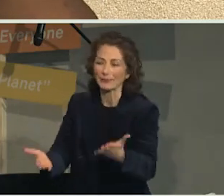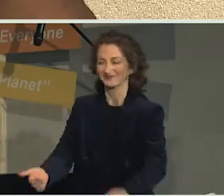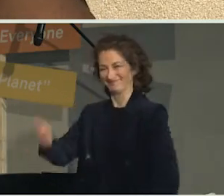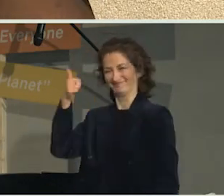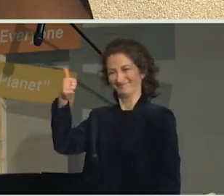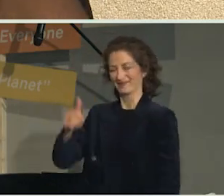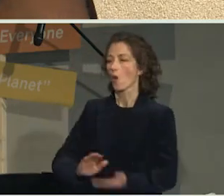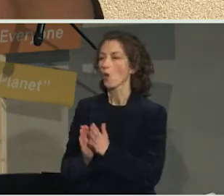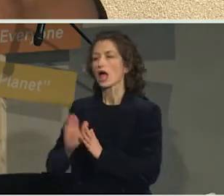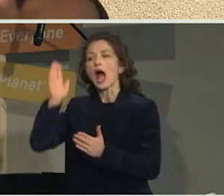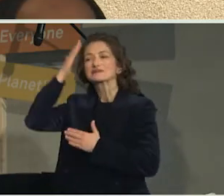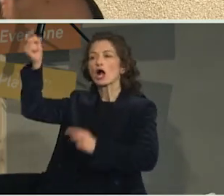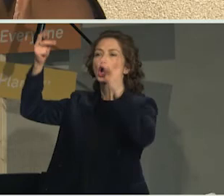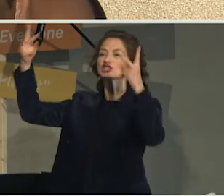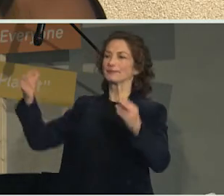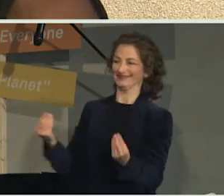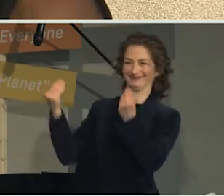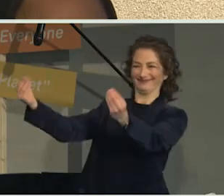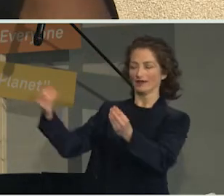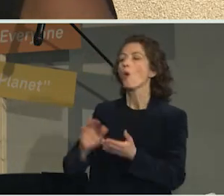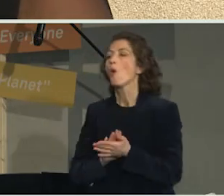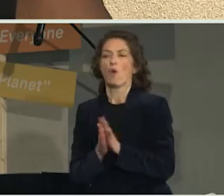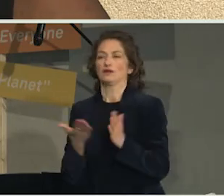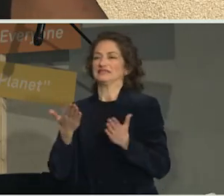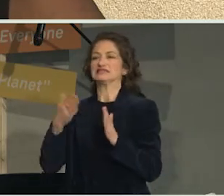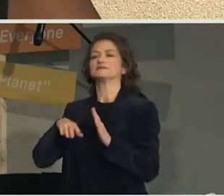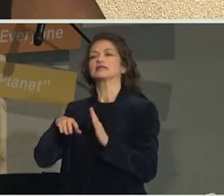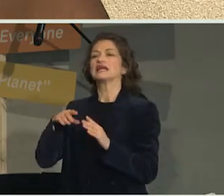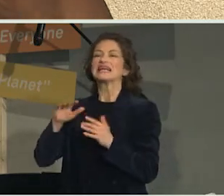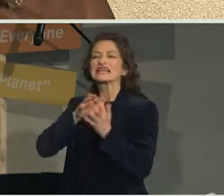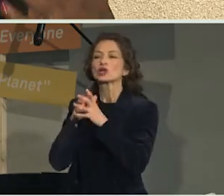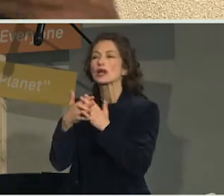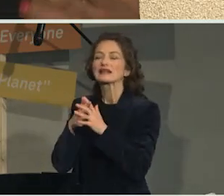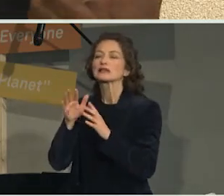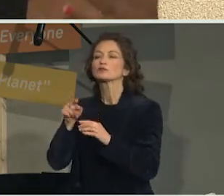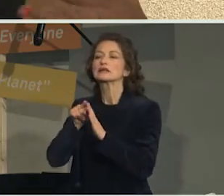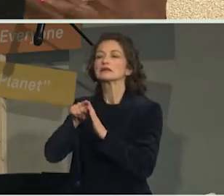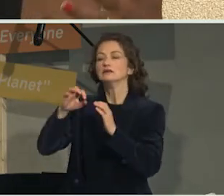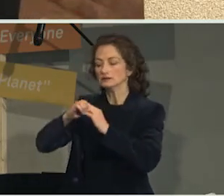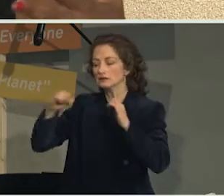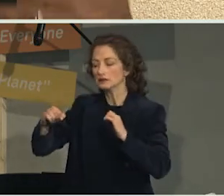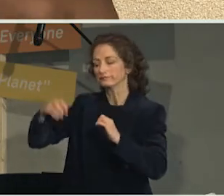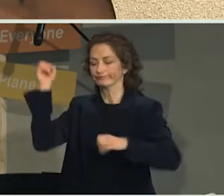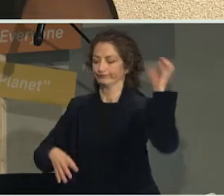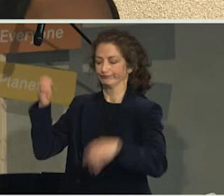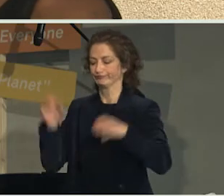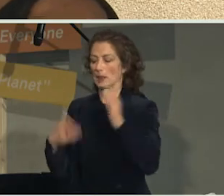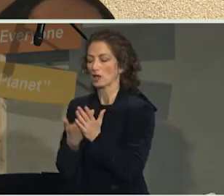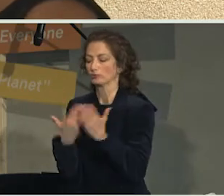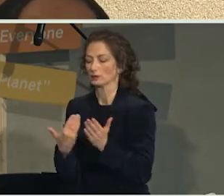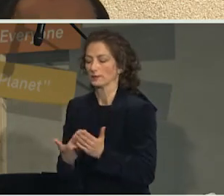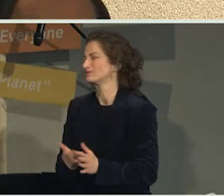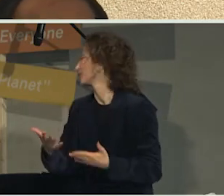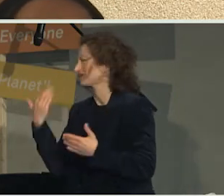abstract concept or a list of all the intersectionalities that matters. One time I was here in Frankfurt, and that was like the